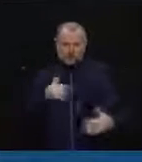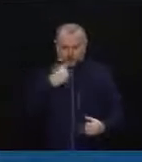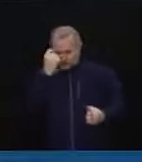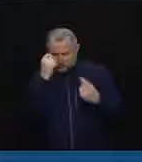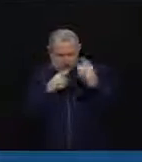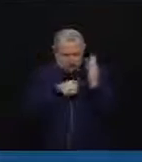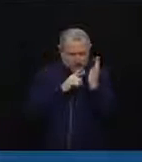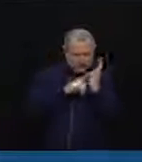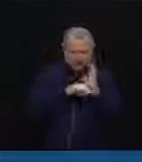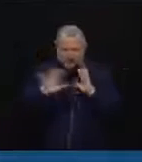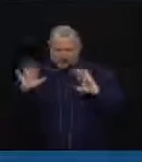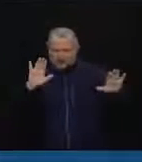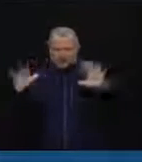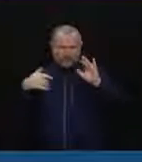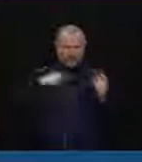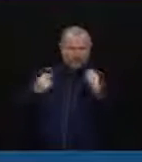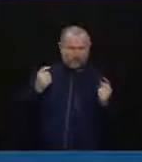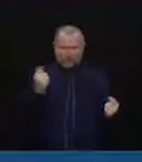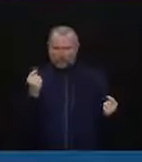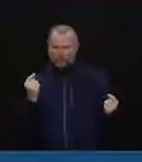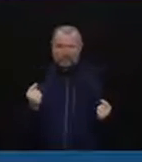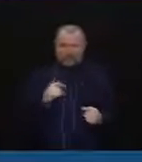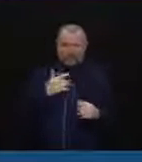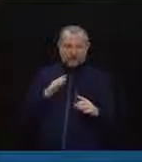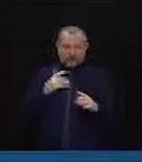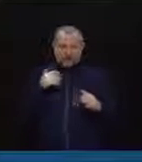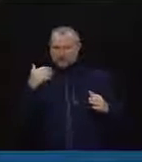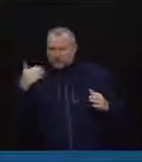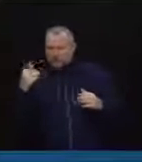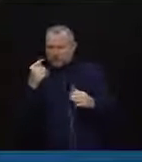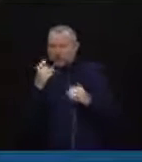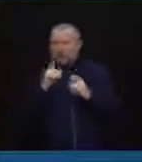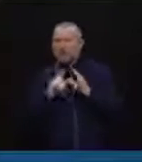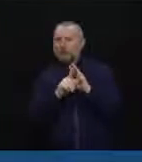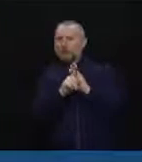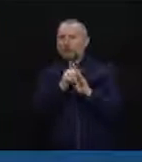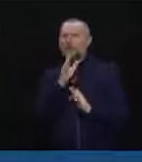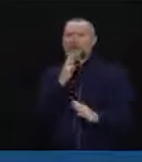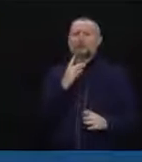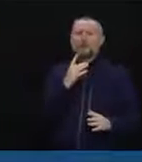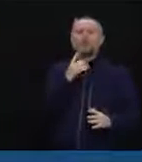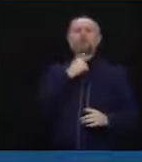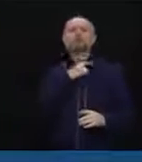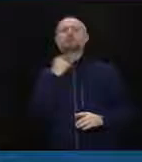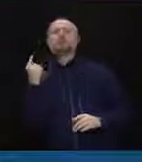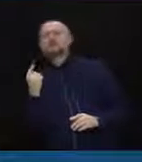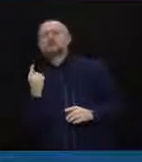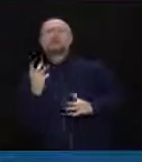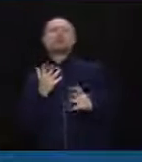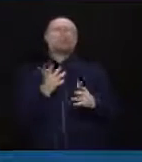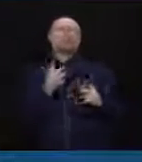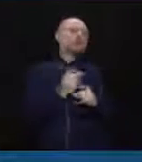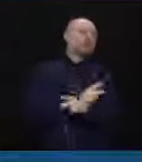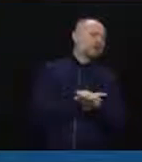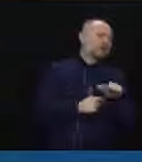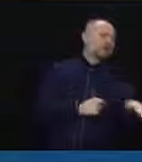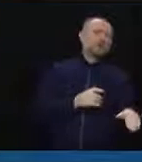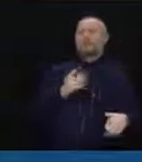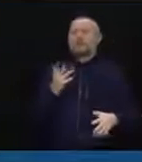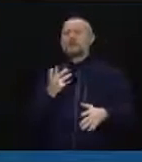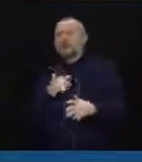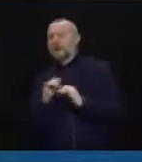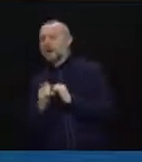its occurrence, its patterns, its risk factors, and its mechanisms. So it remains poorly understood, but there's